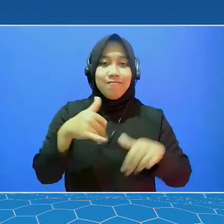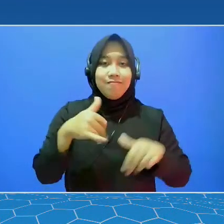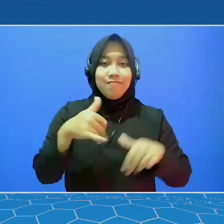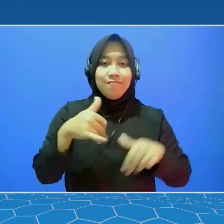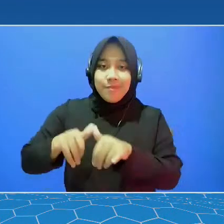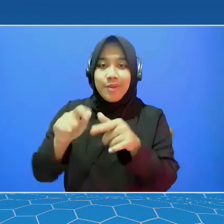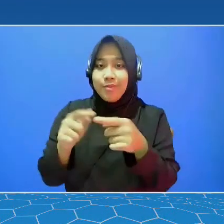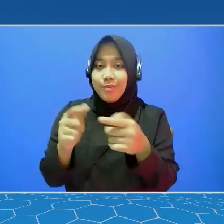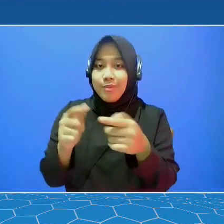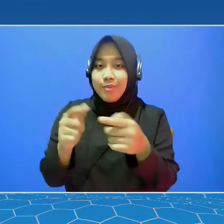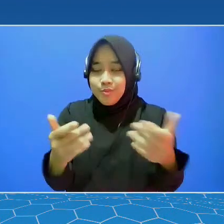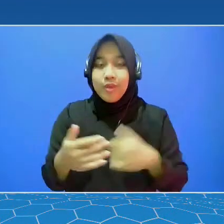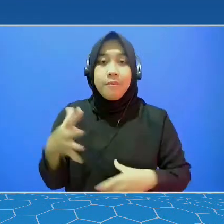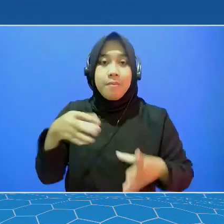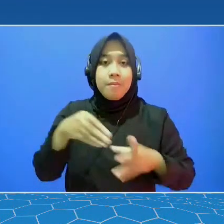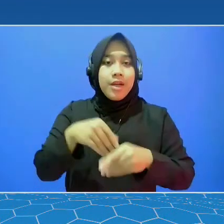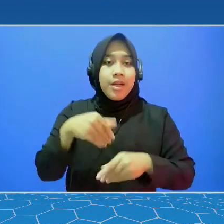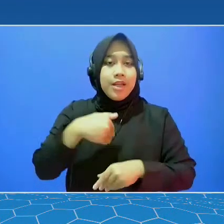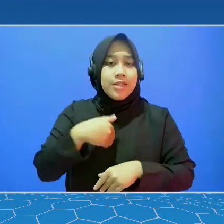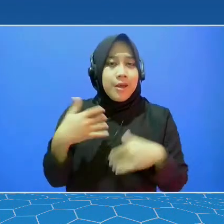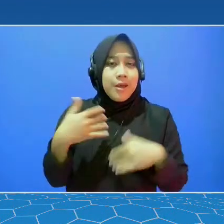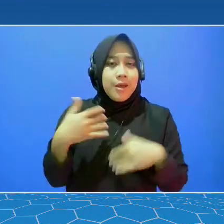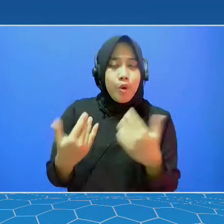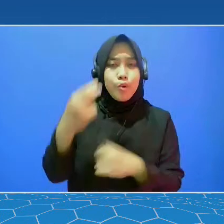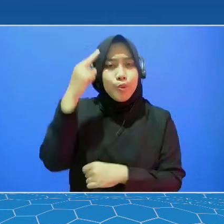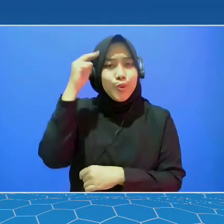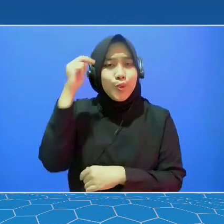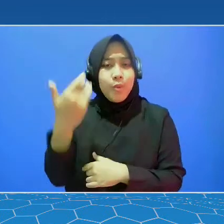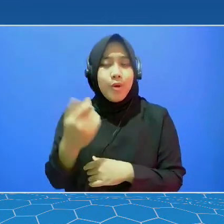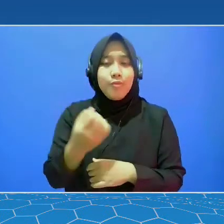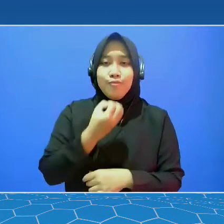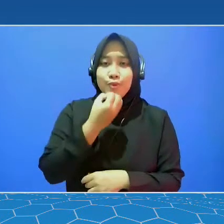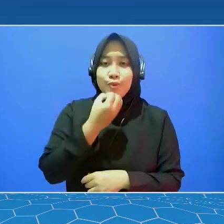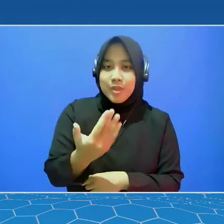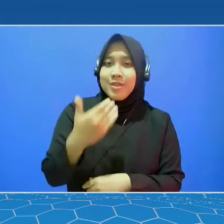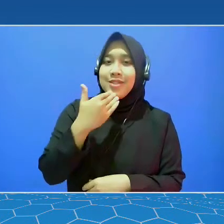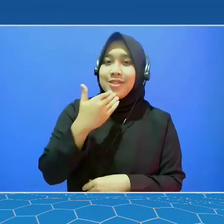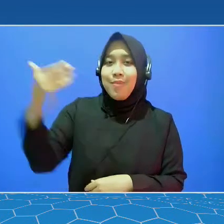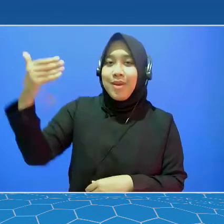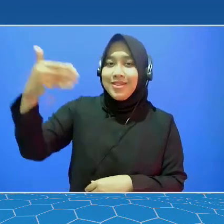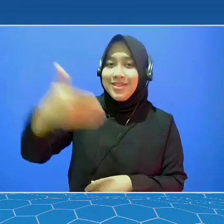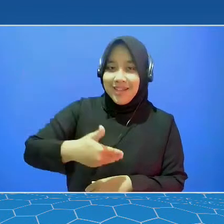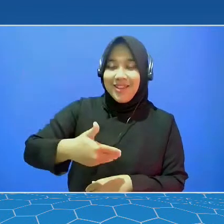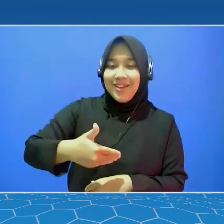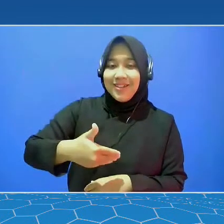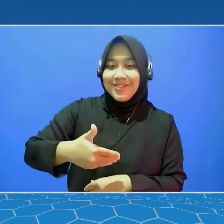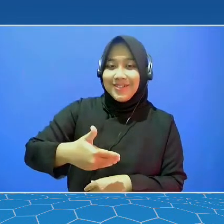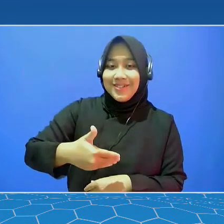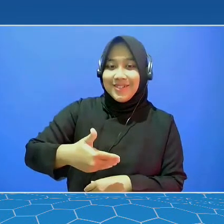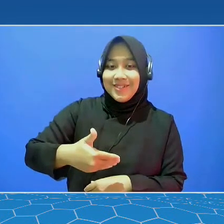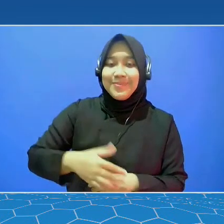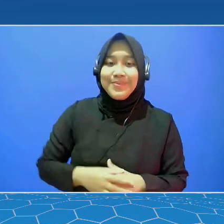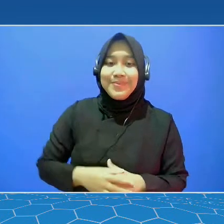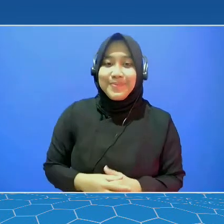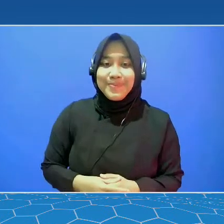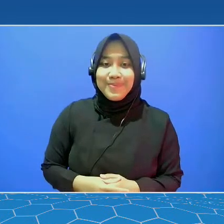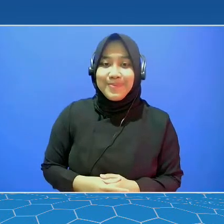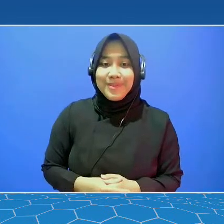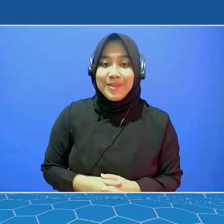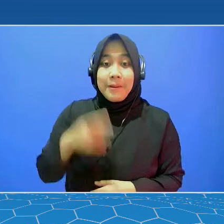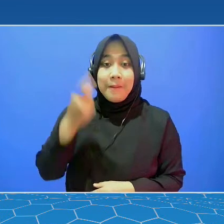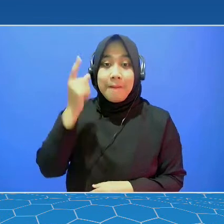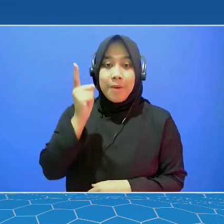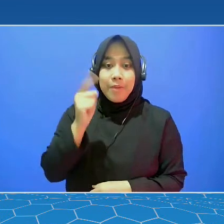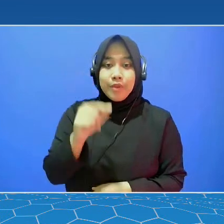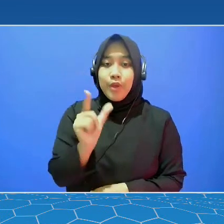to extend a very warm welcome from the UK government to all of our guest speakers and to the audience. Thank you very